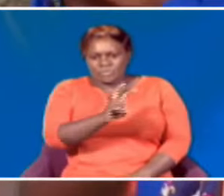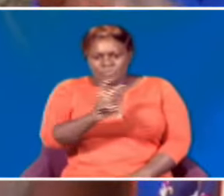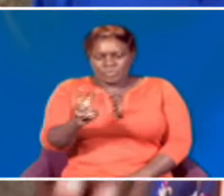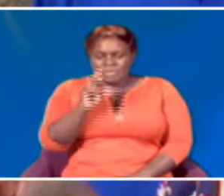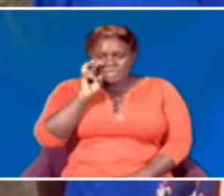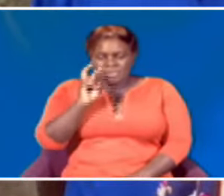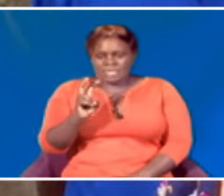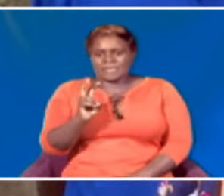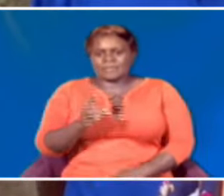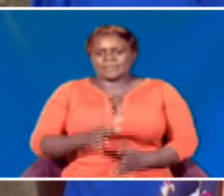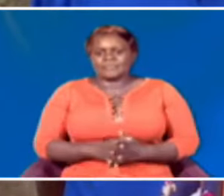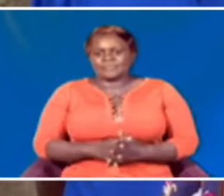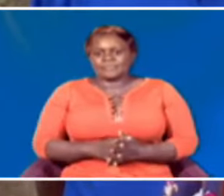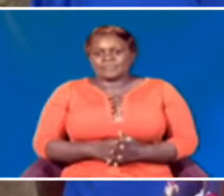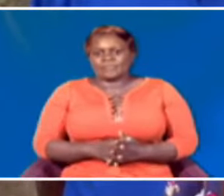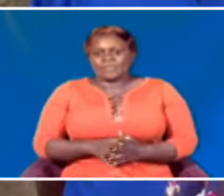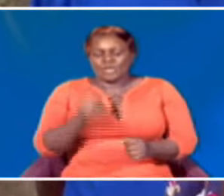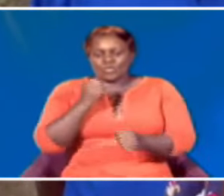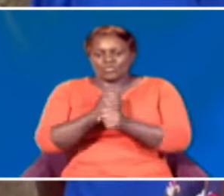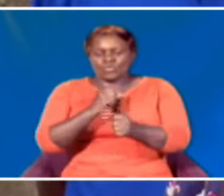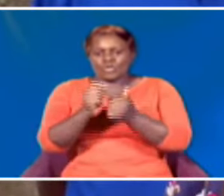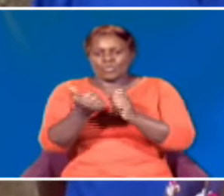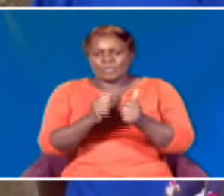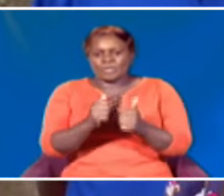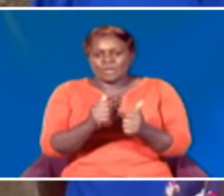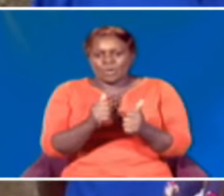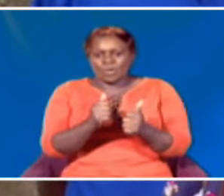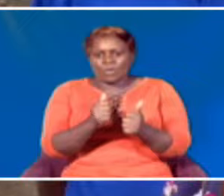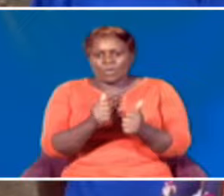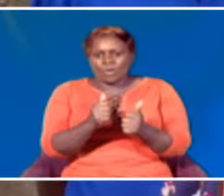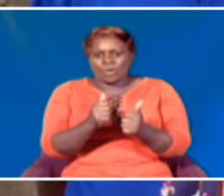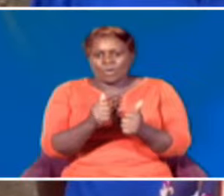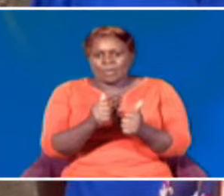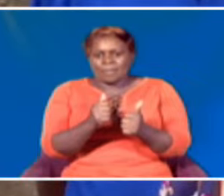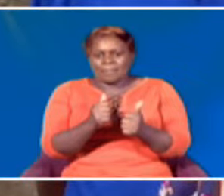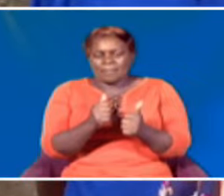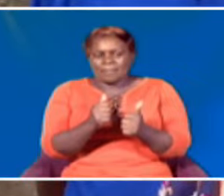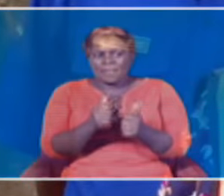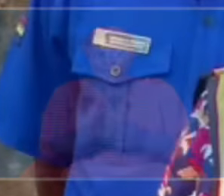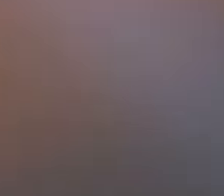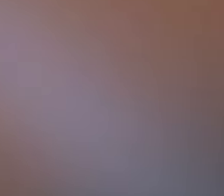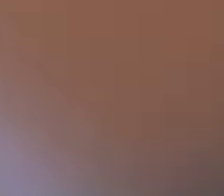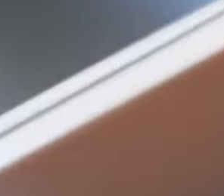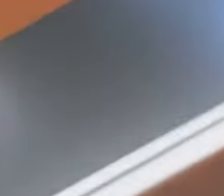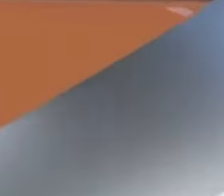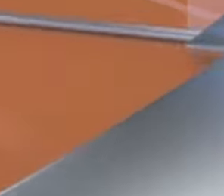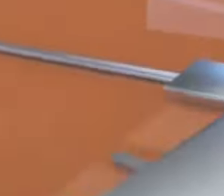access and so forth. So they're doing their computation. It's going to be quite a sizable amount of money.